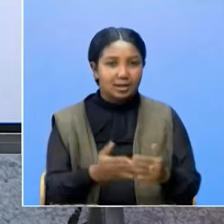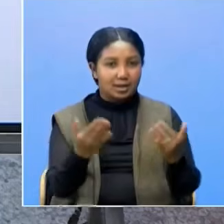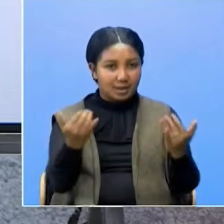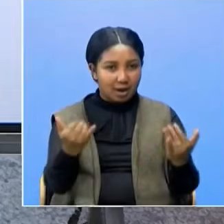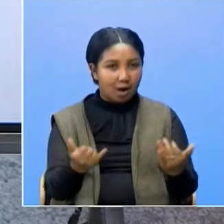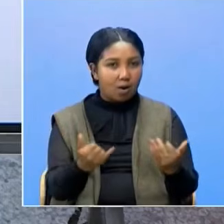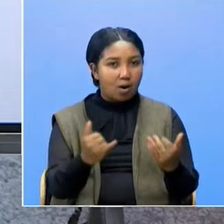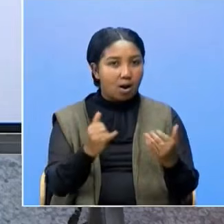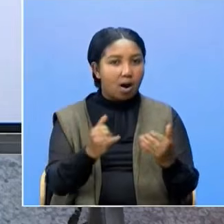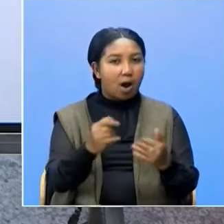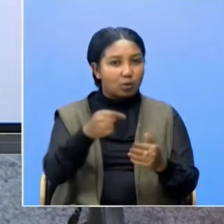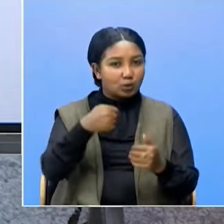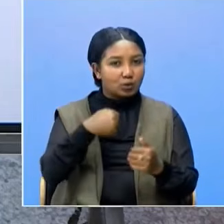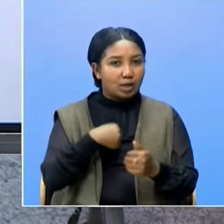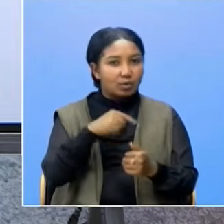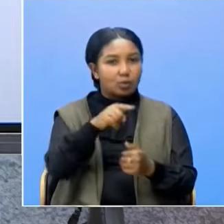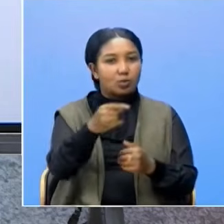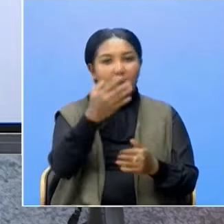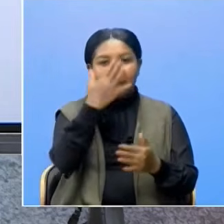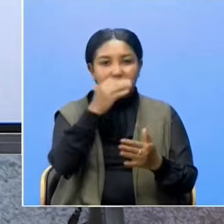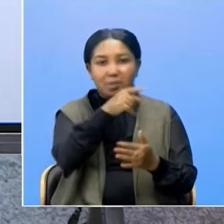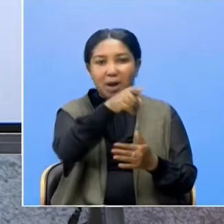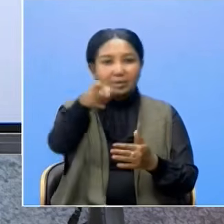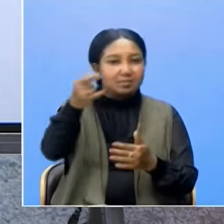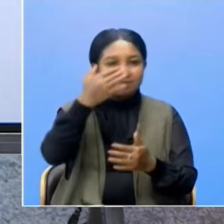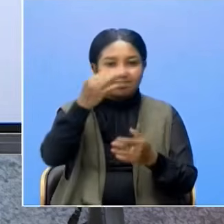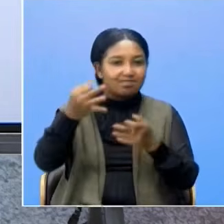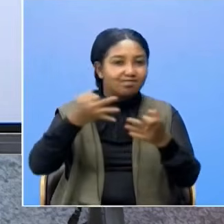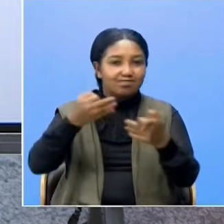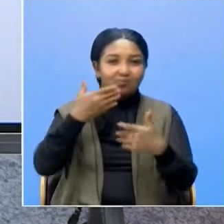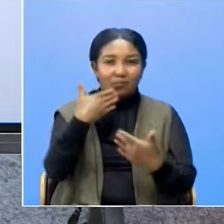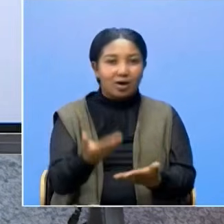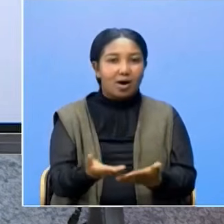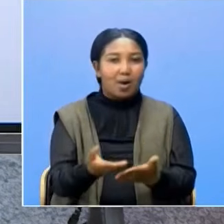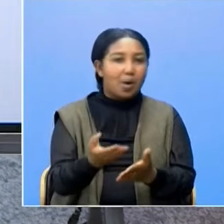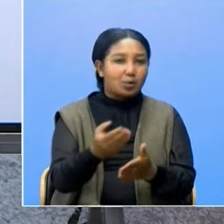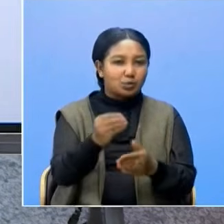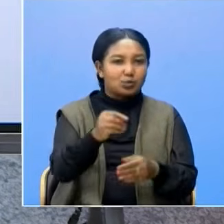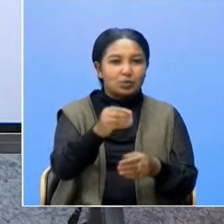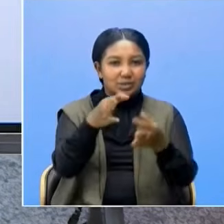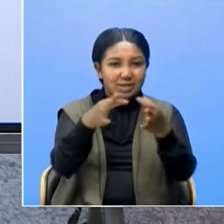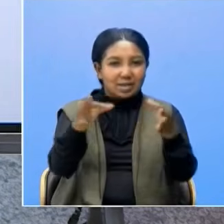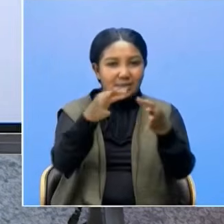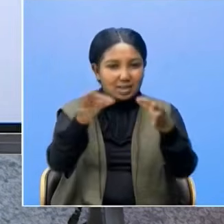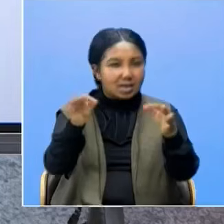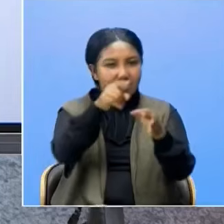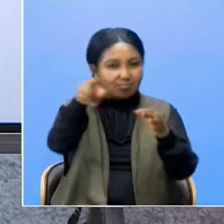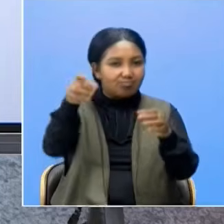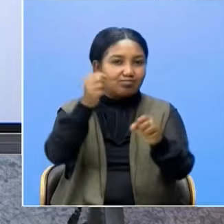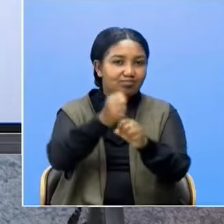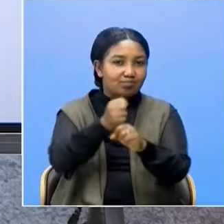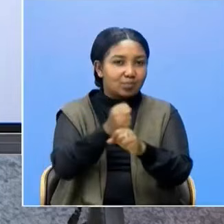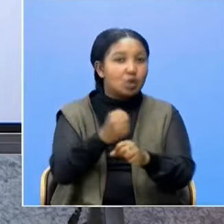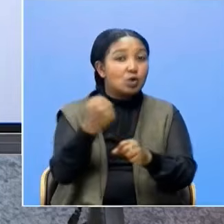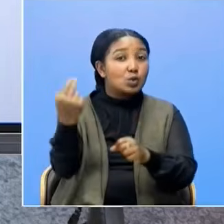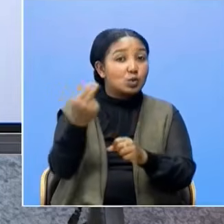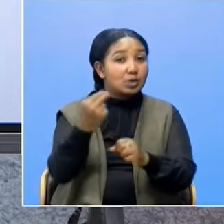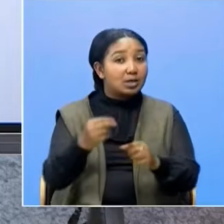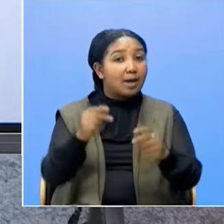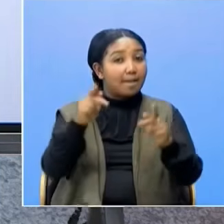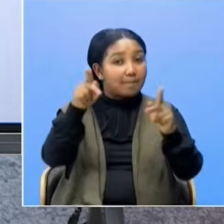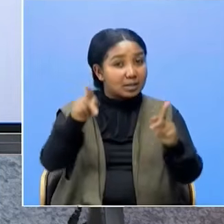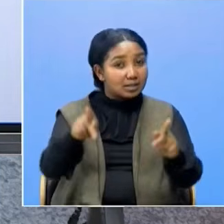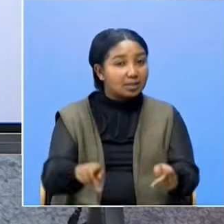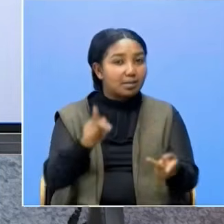I want you to tell me your experience, or just to construct a sentence using the